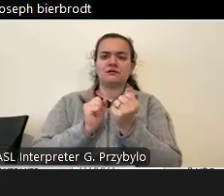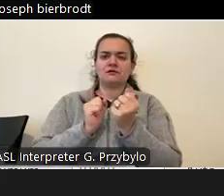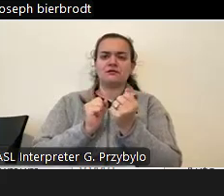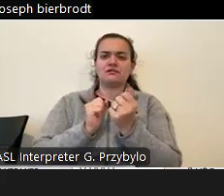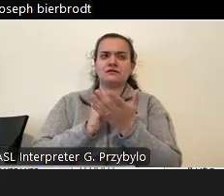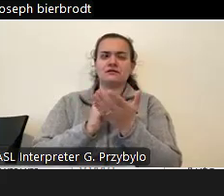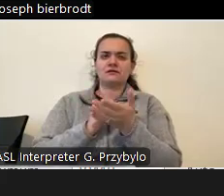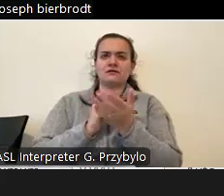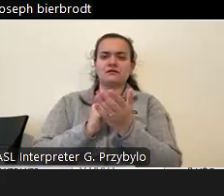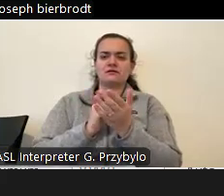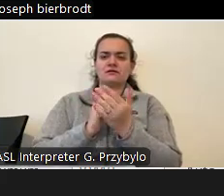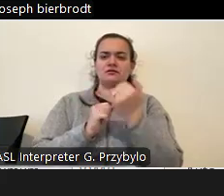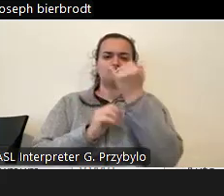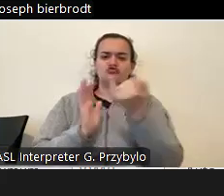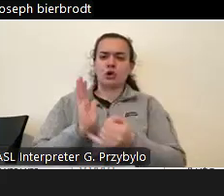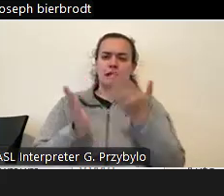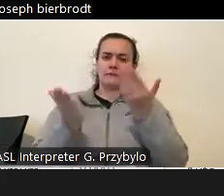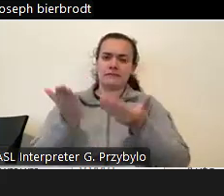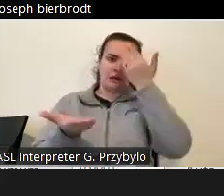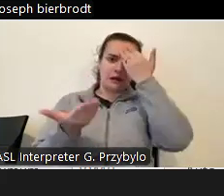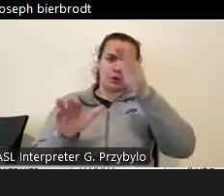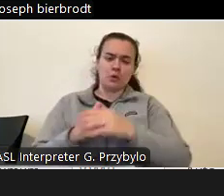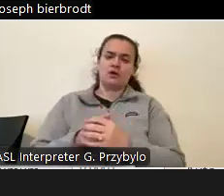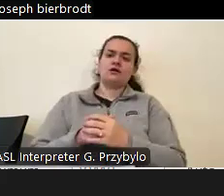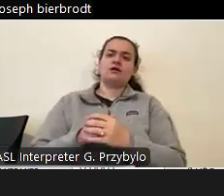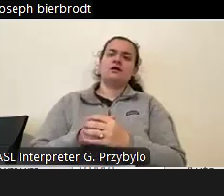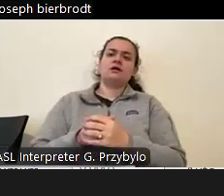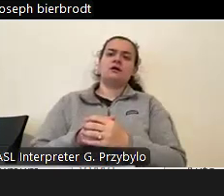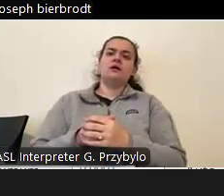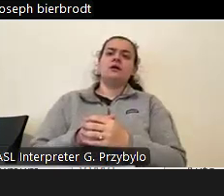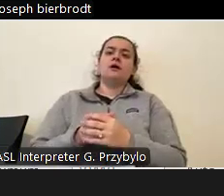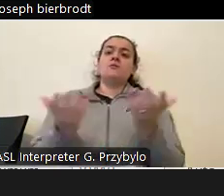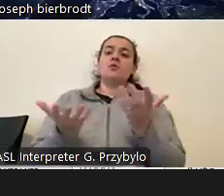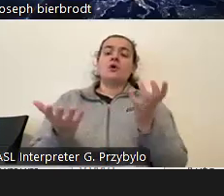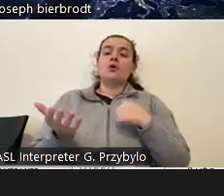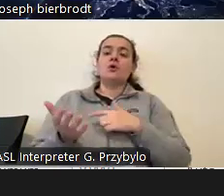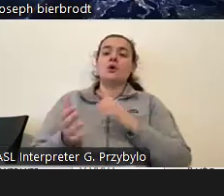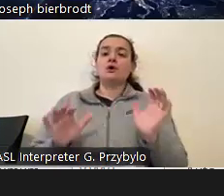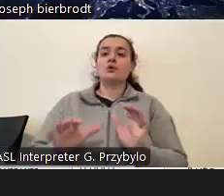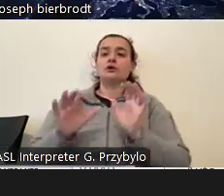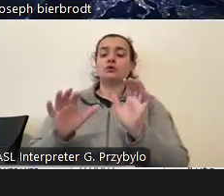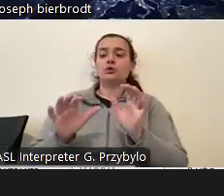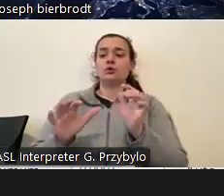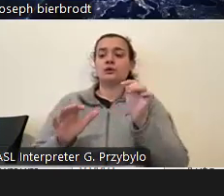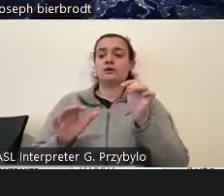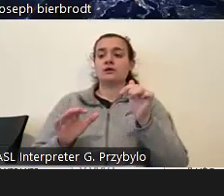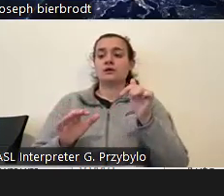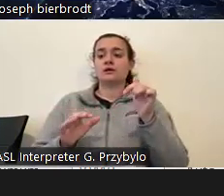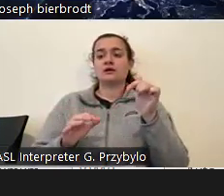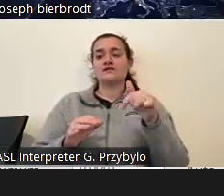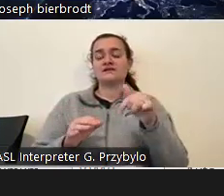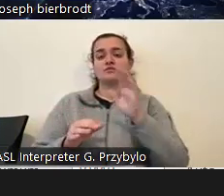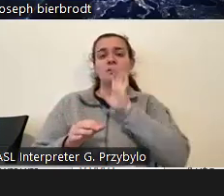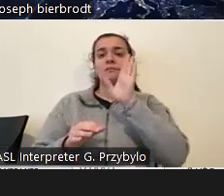I think drawing it, maybe, I don't know. But what we're going to do, so this would be the